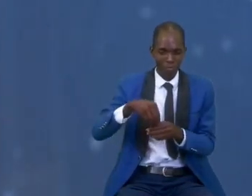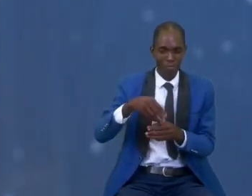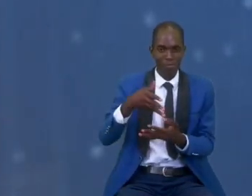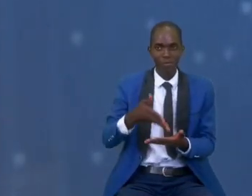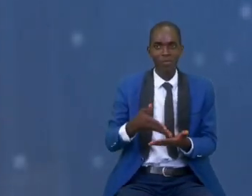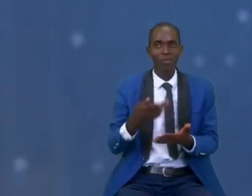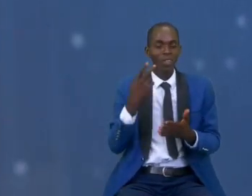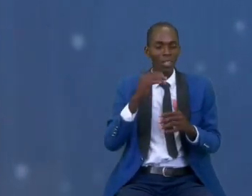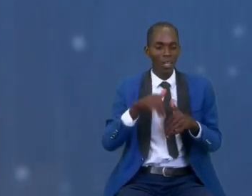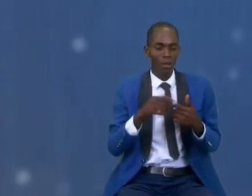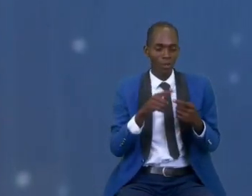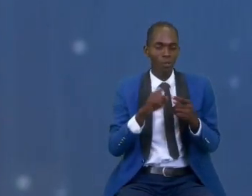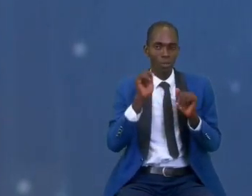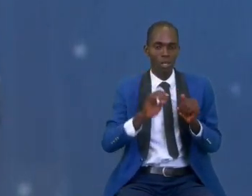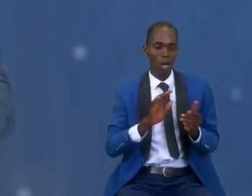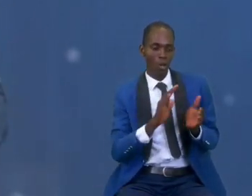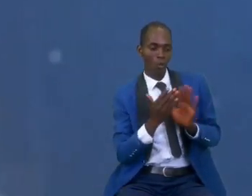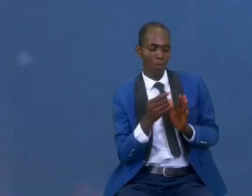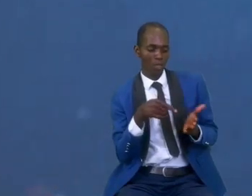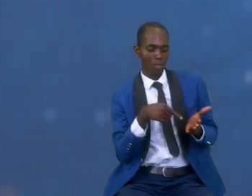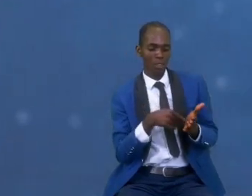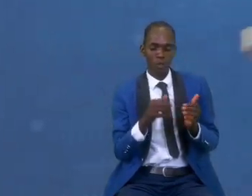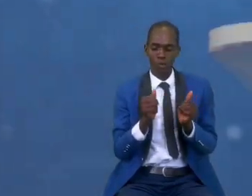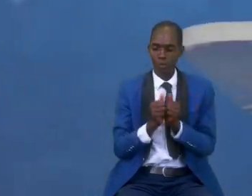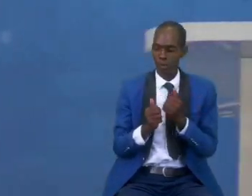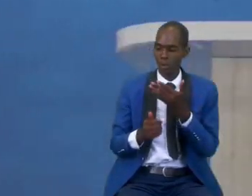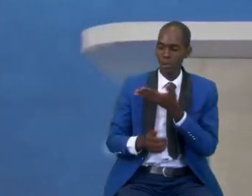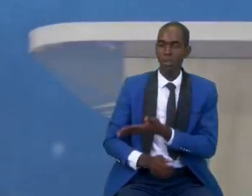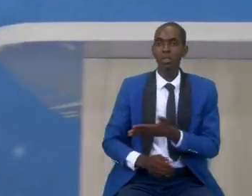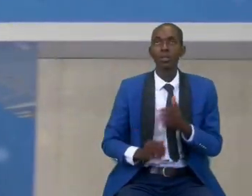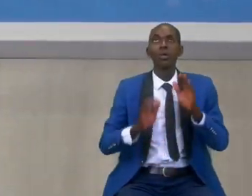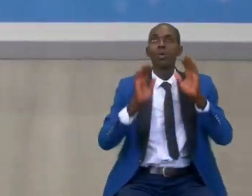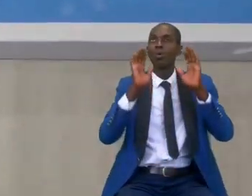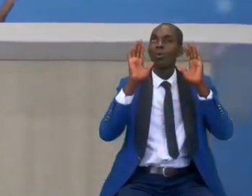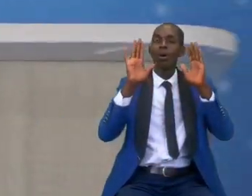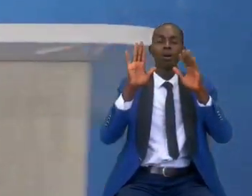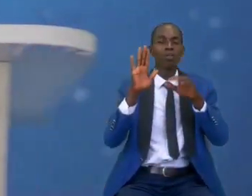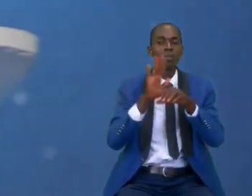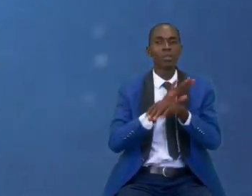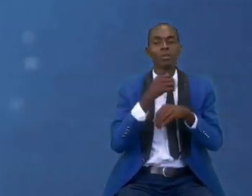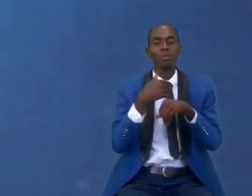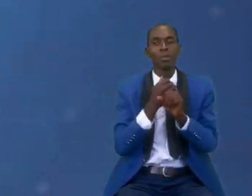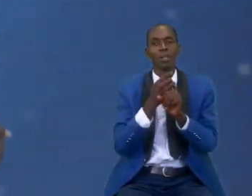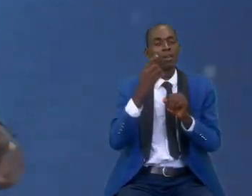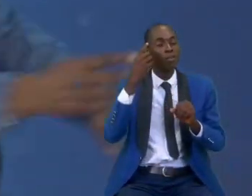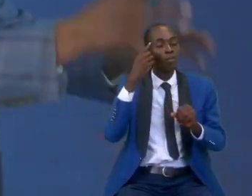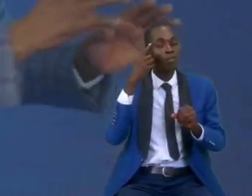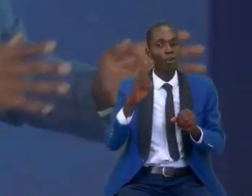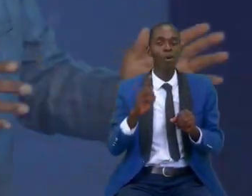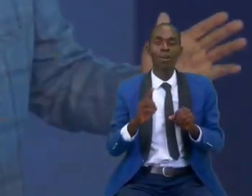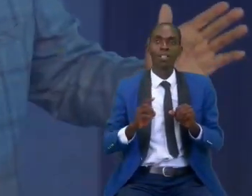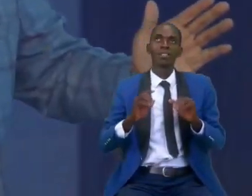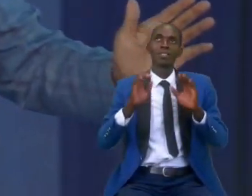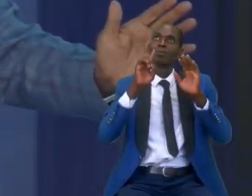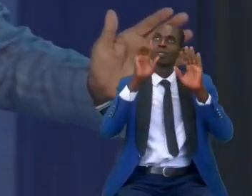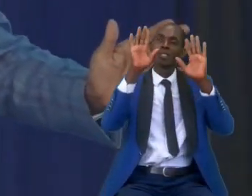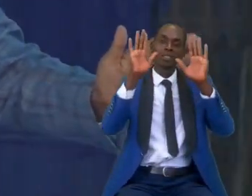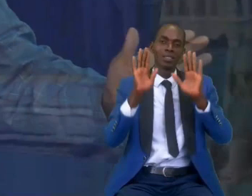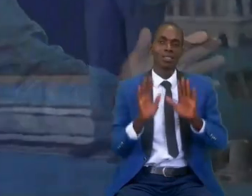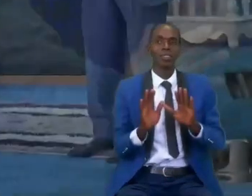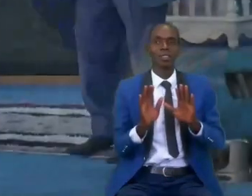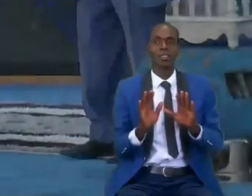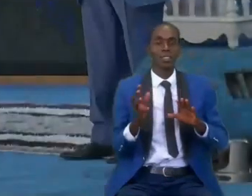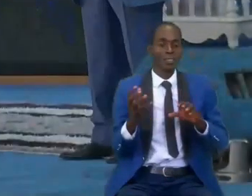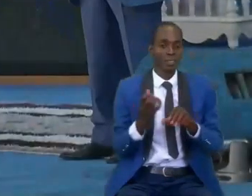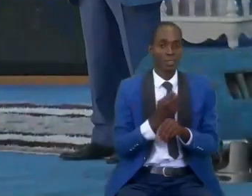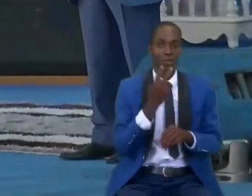Wonderfully made for excellence. Take two blades of grass and compare